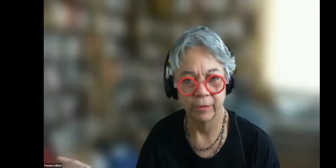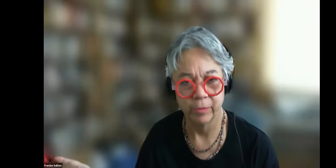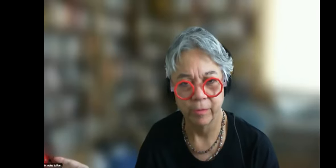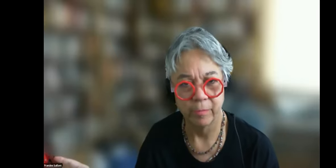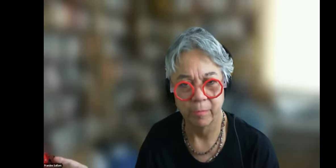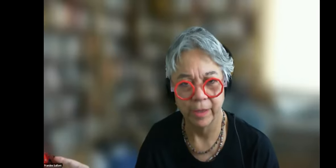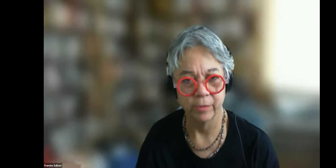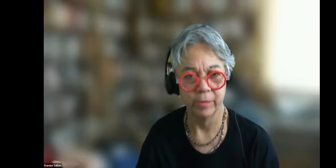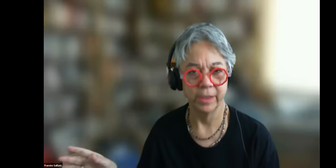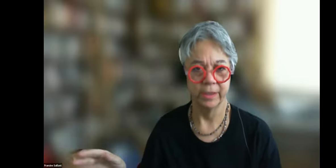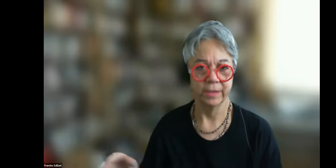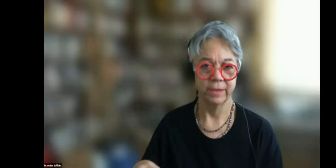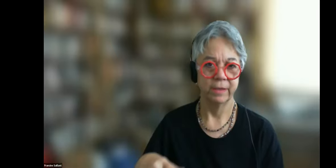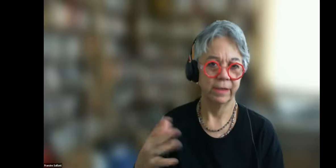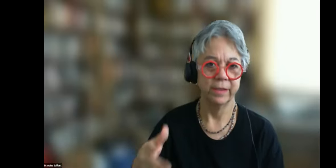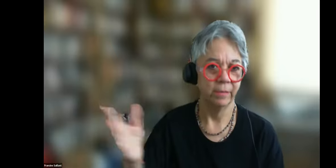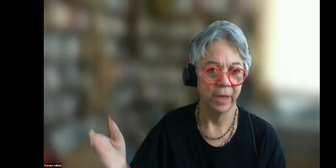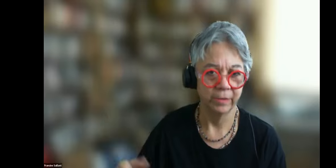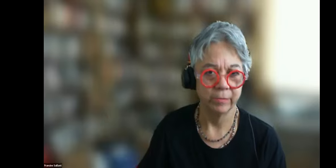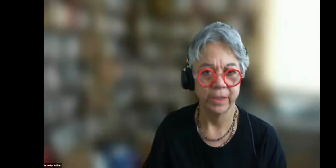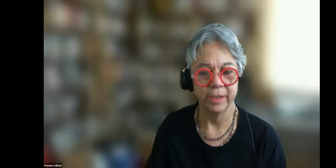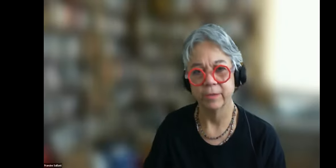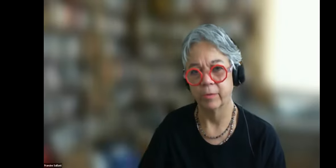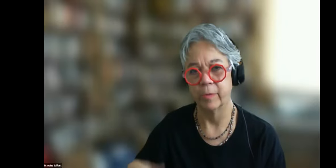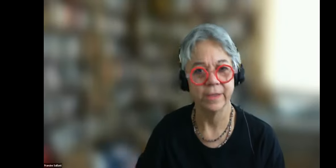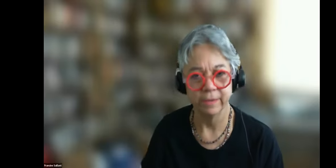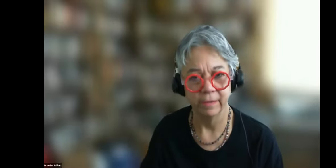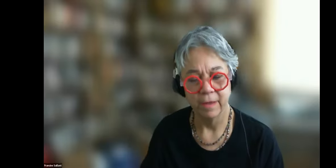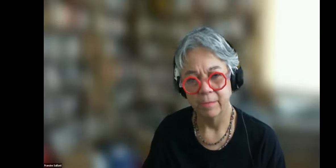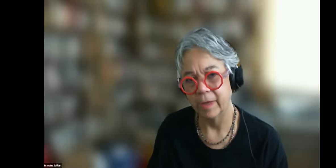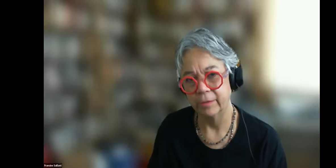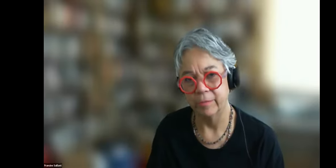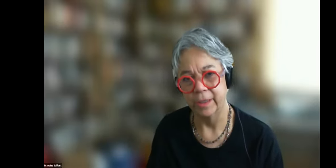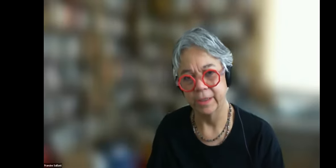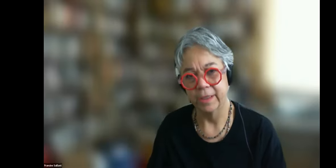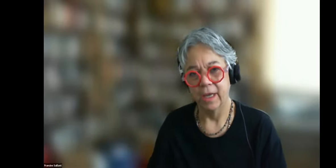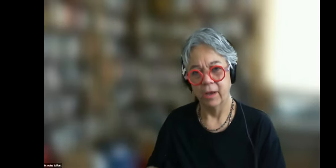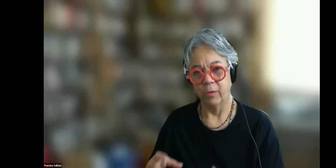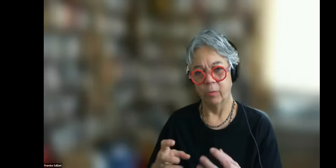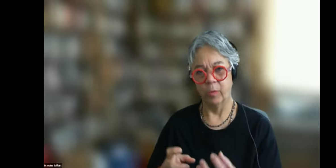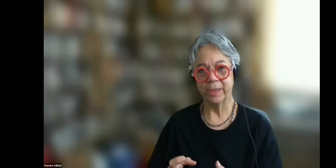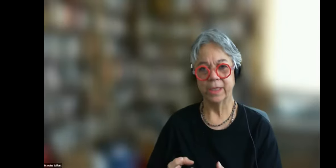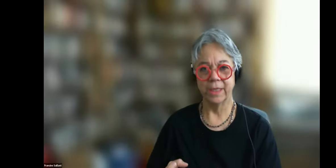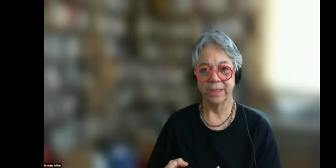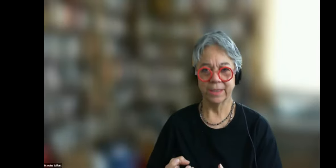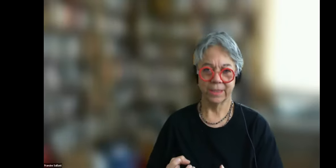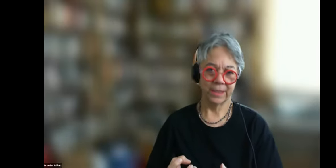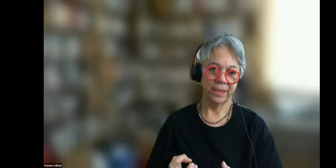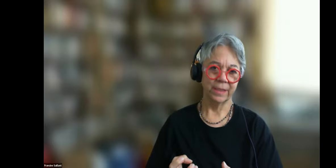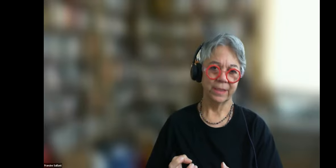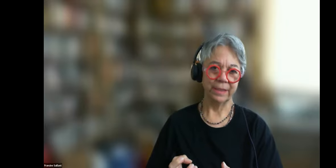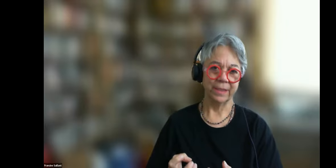kind of other minorities, ethnic minorities or racial minorities? What